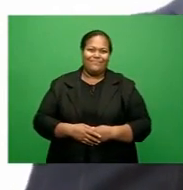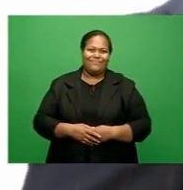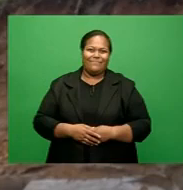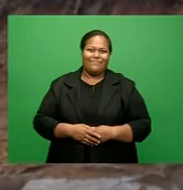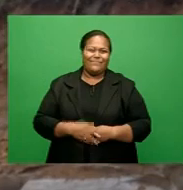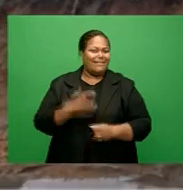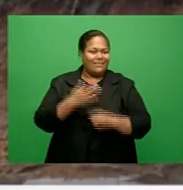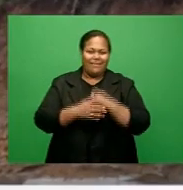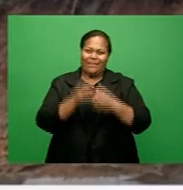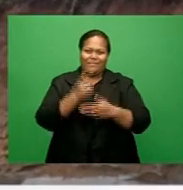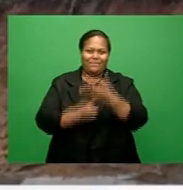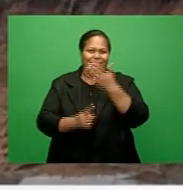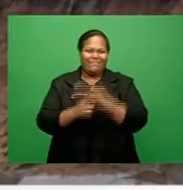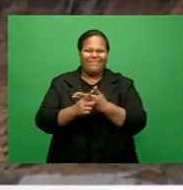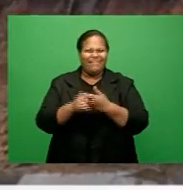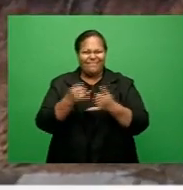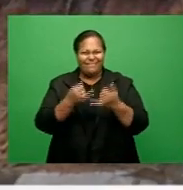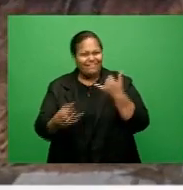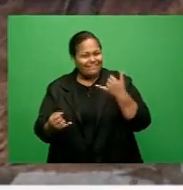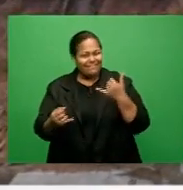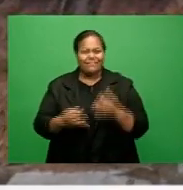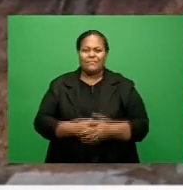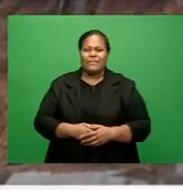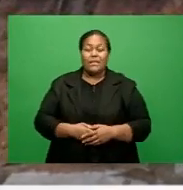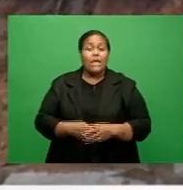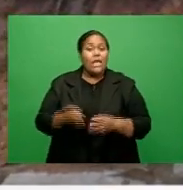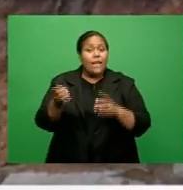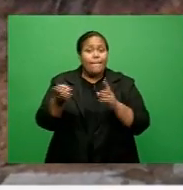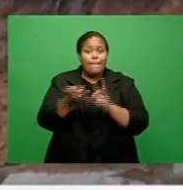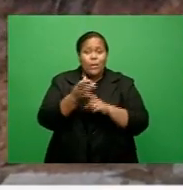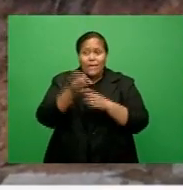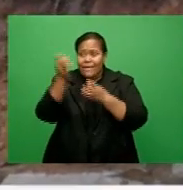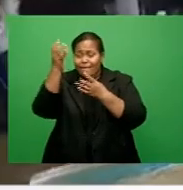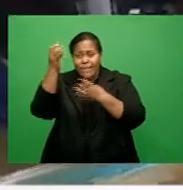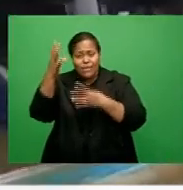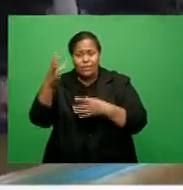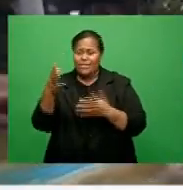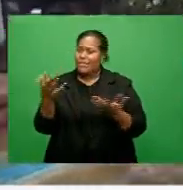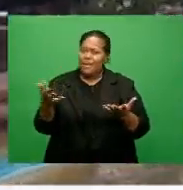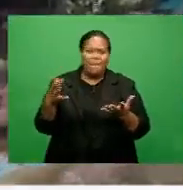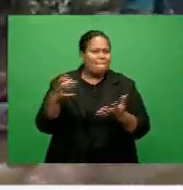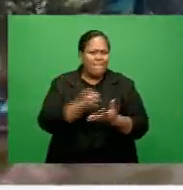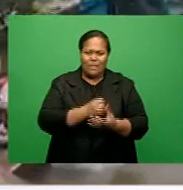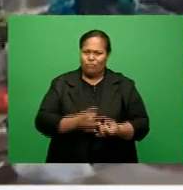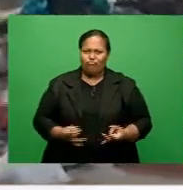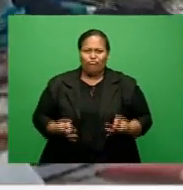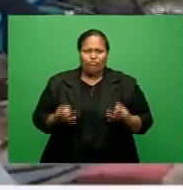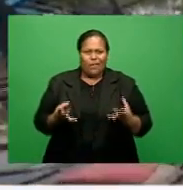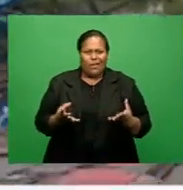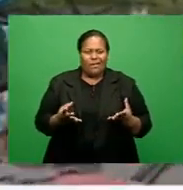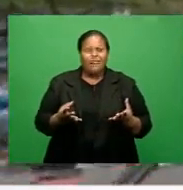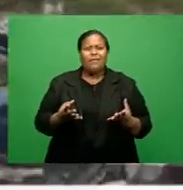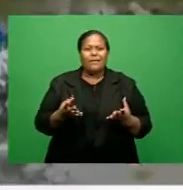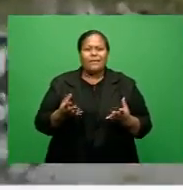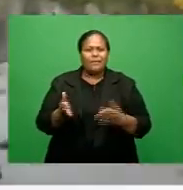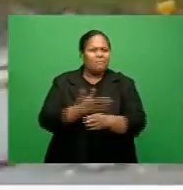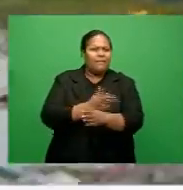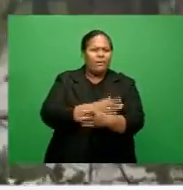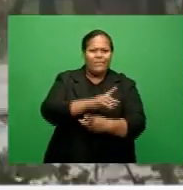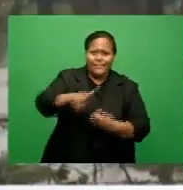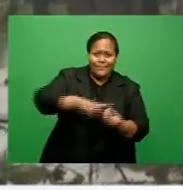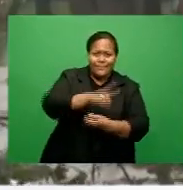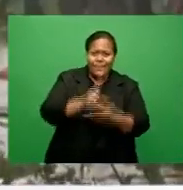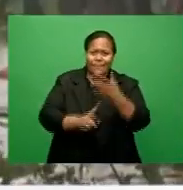not happen. Sri Ratu says vital information must be readily available before a disaster strikes. United Nations Office